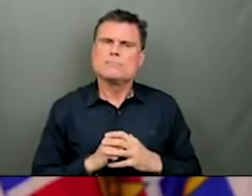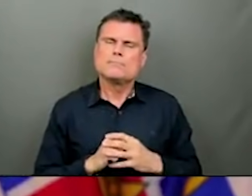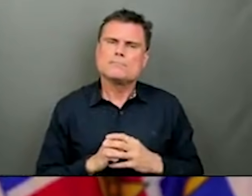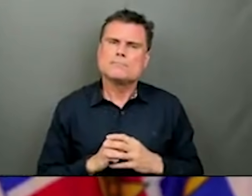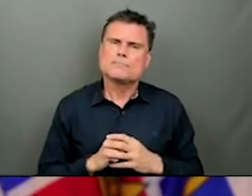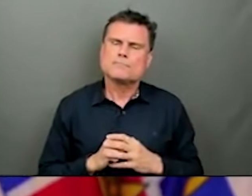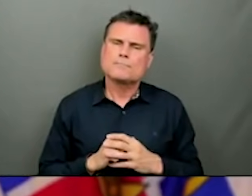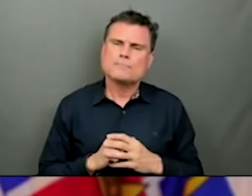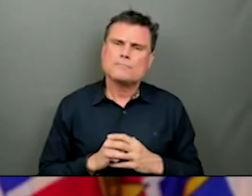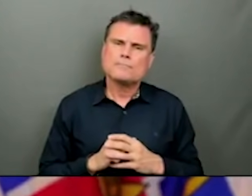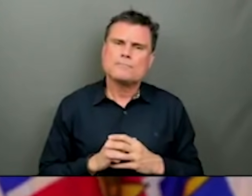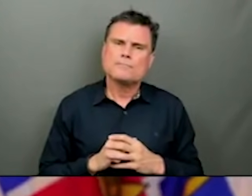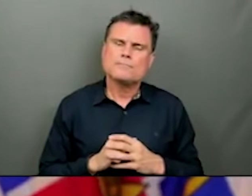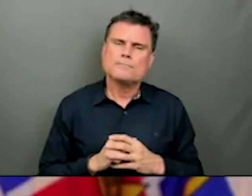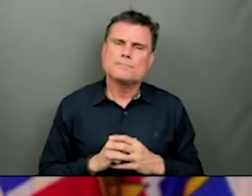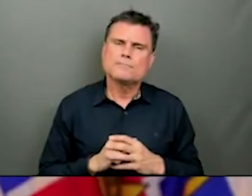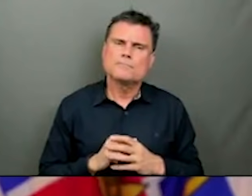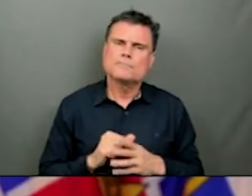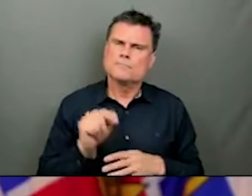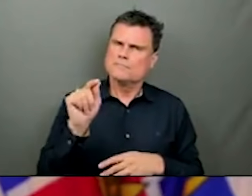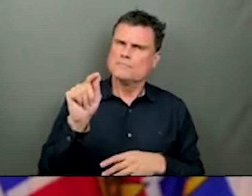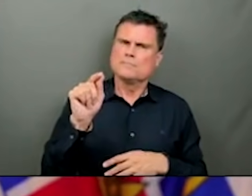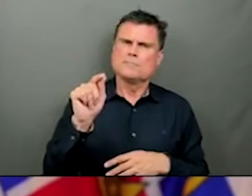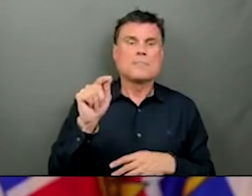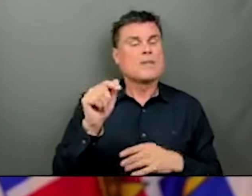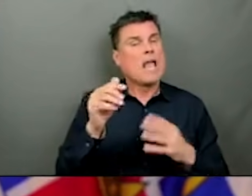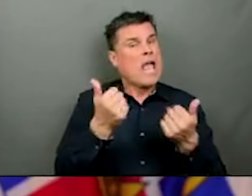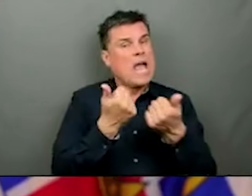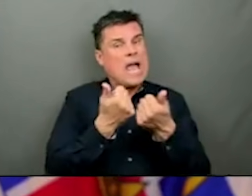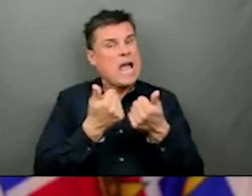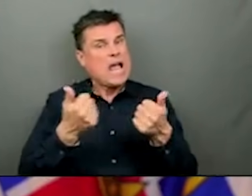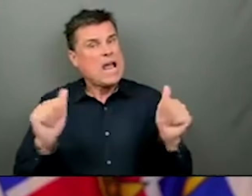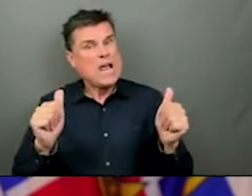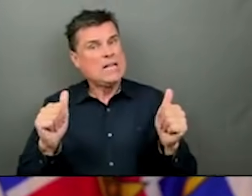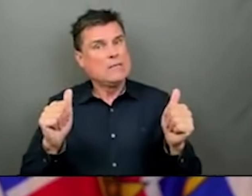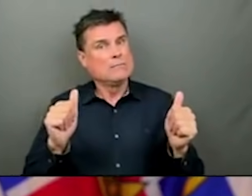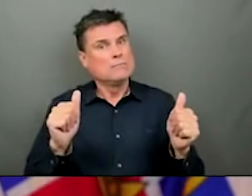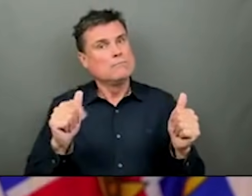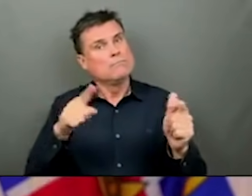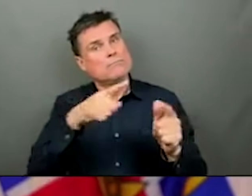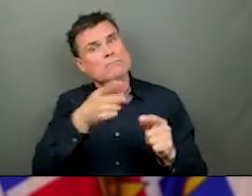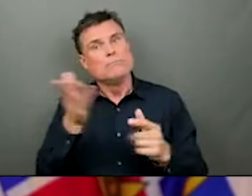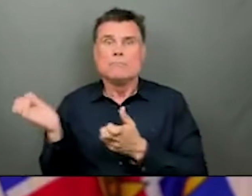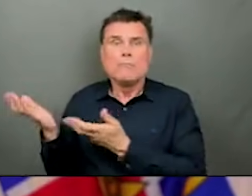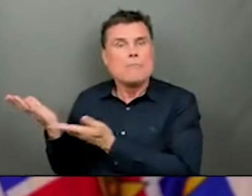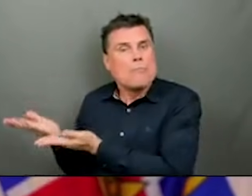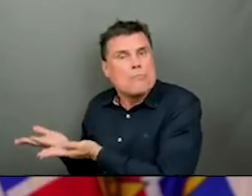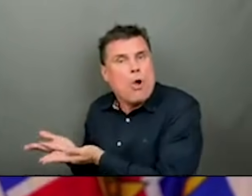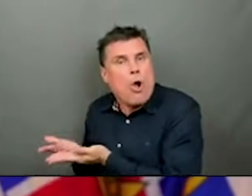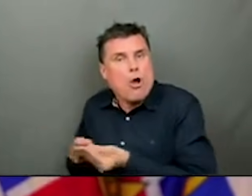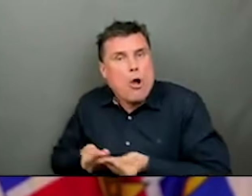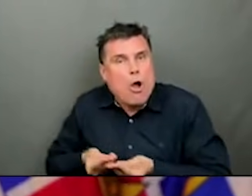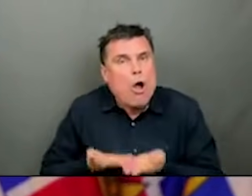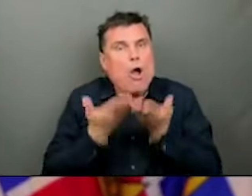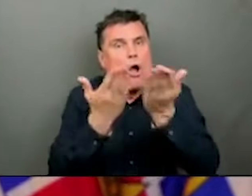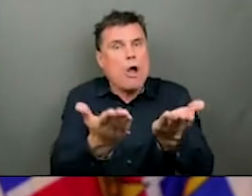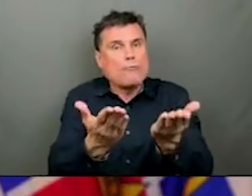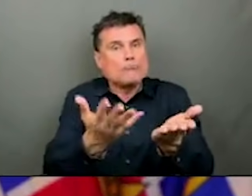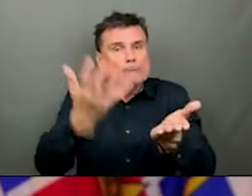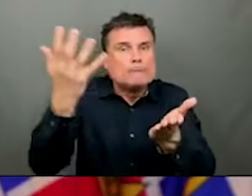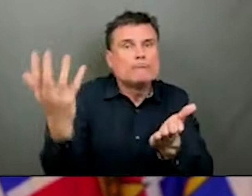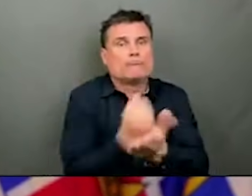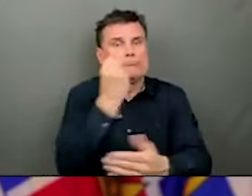first vaccine that's offered to us, but when those people are waiting for the age-based rollout,